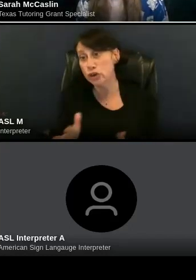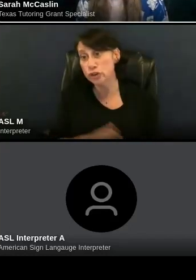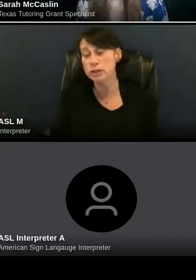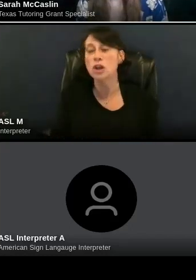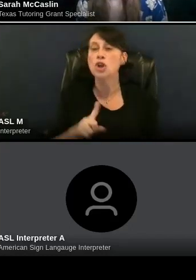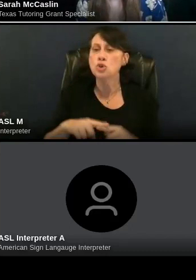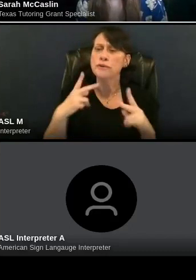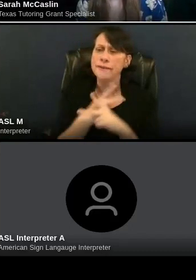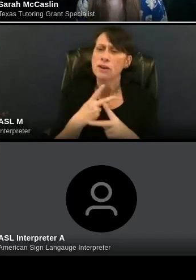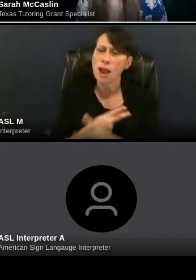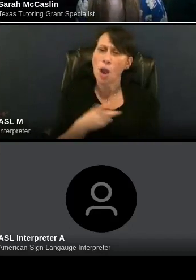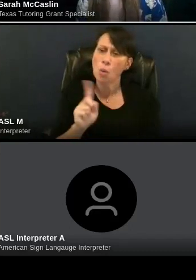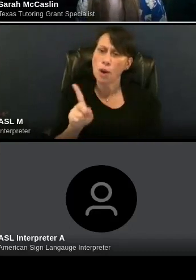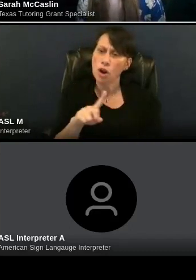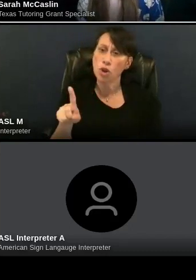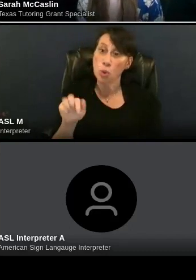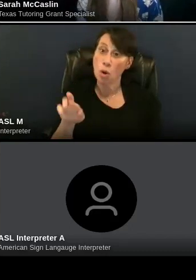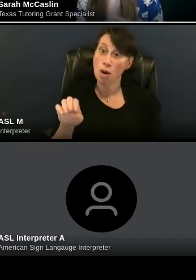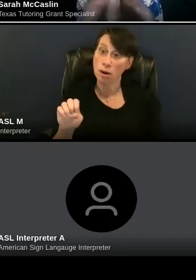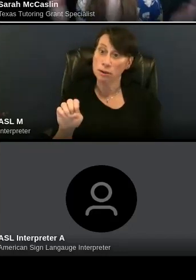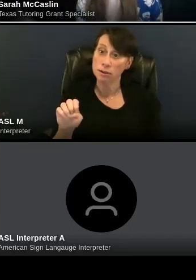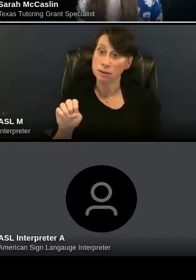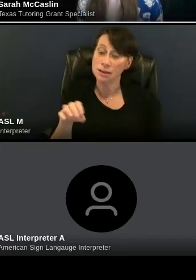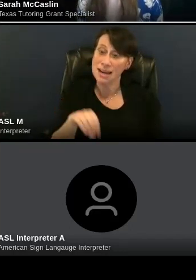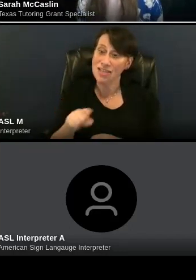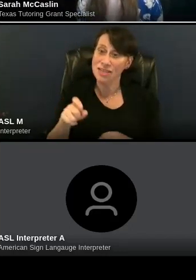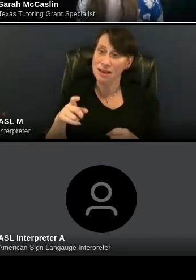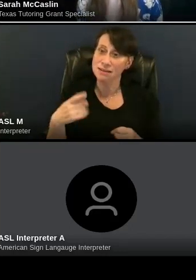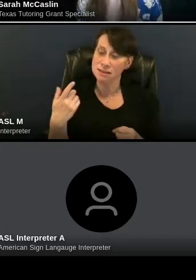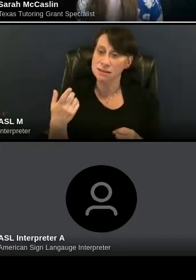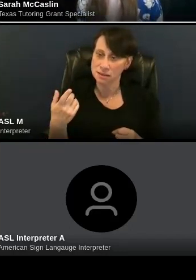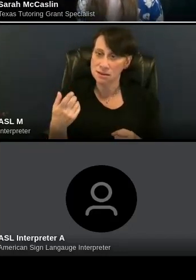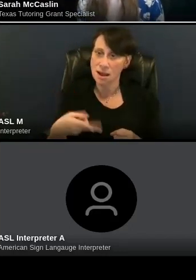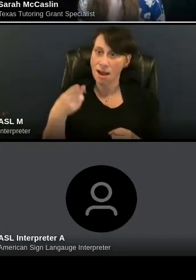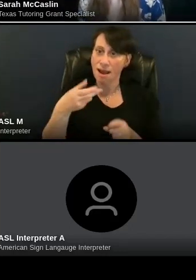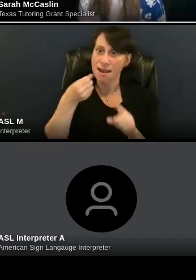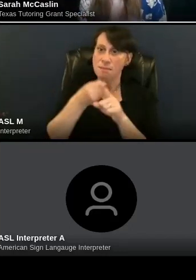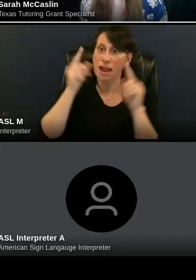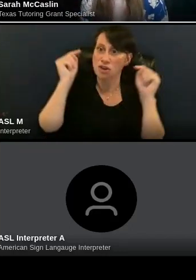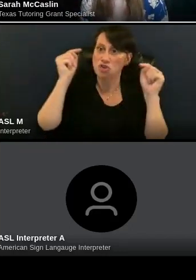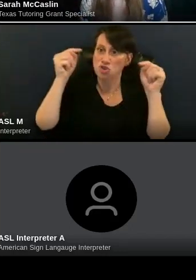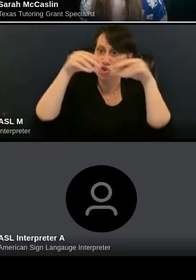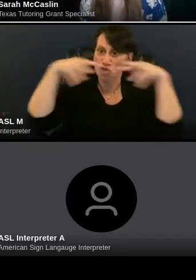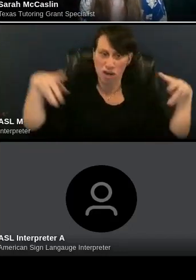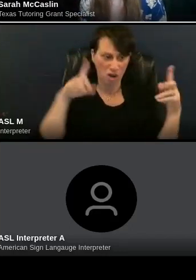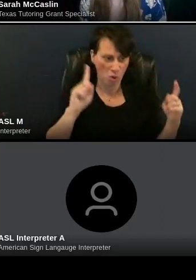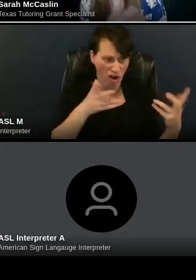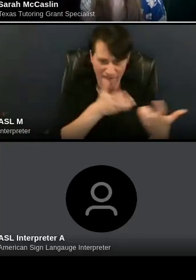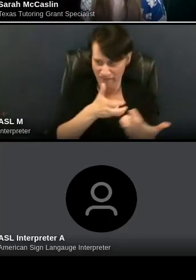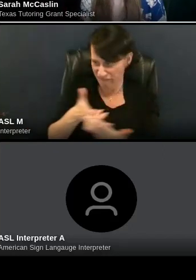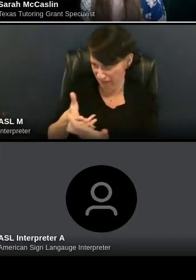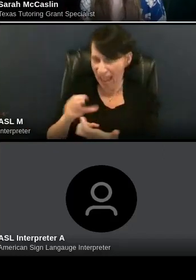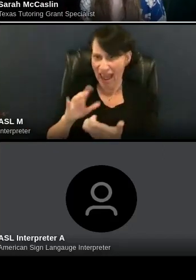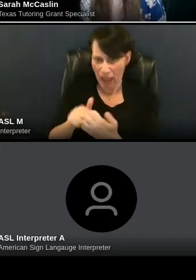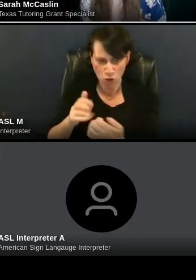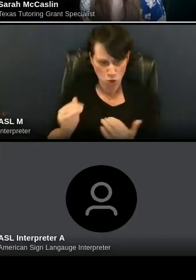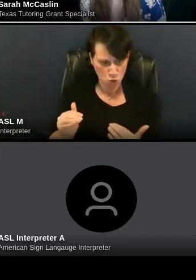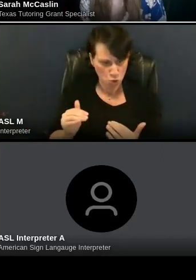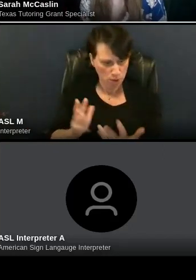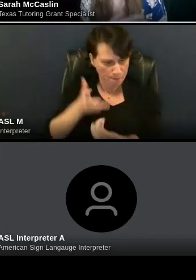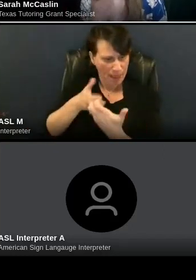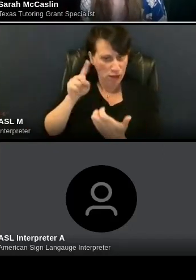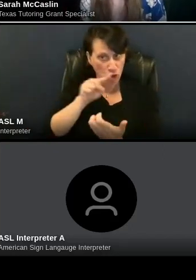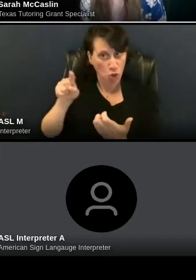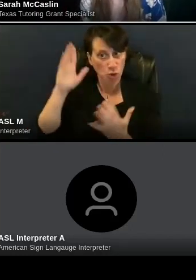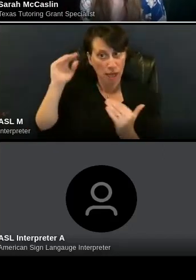to figure out where you are in this umbrella of high impact tutoring and how you can progress to meeting those